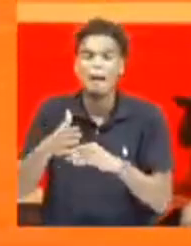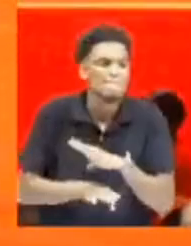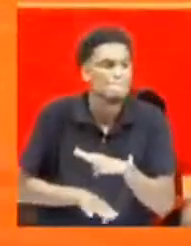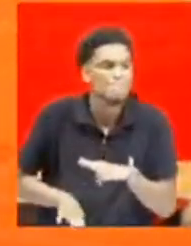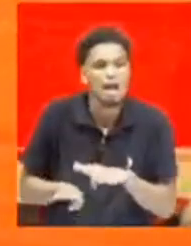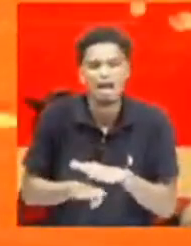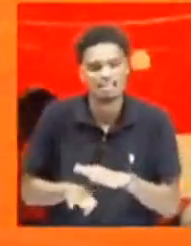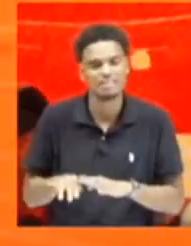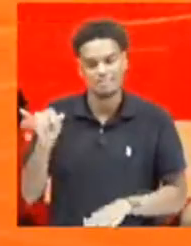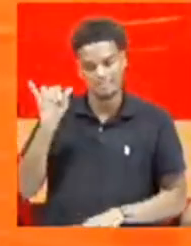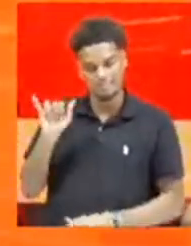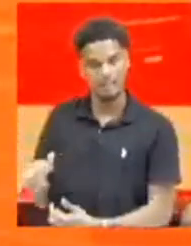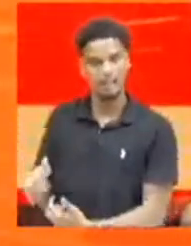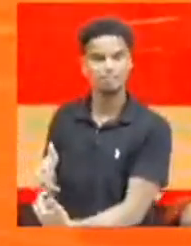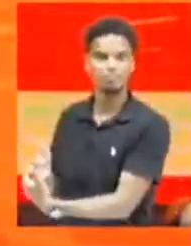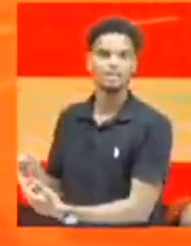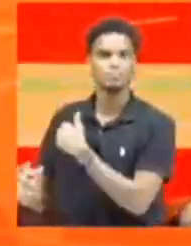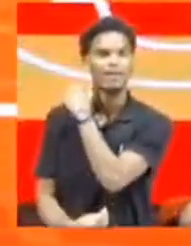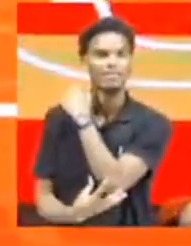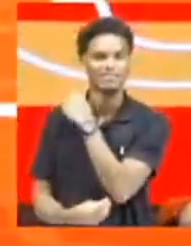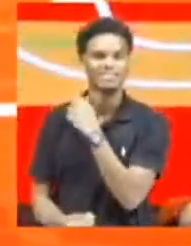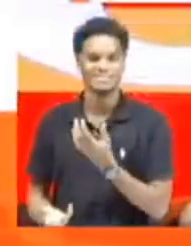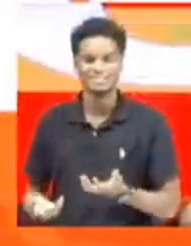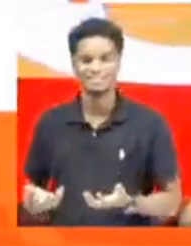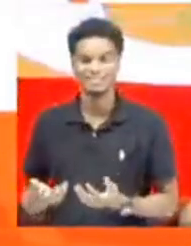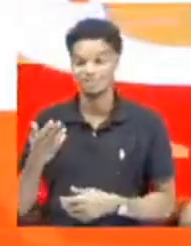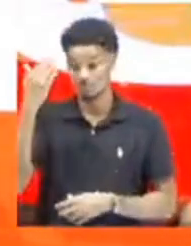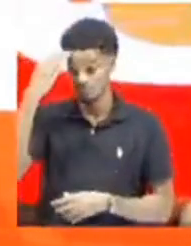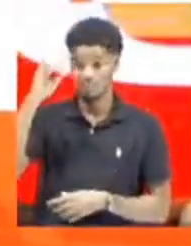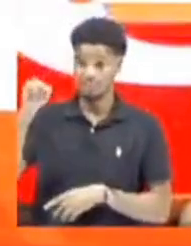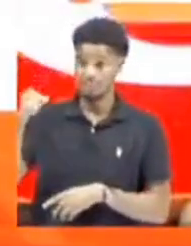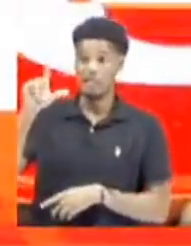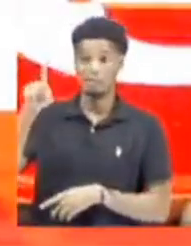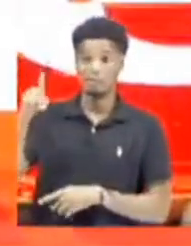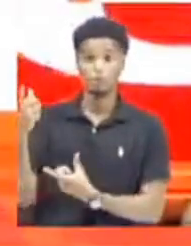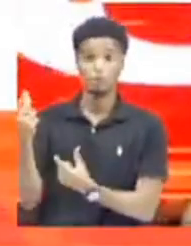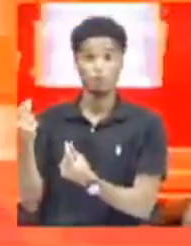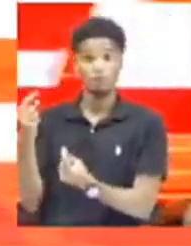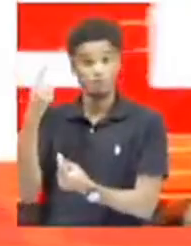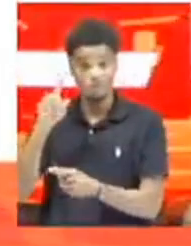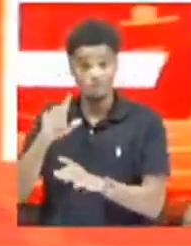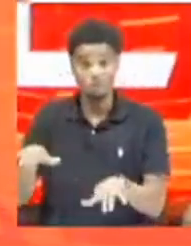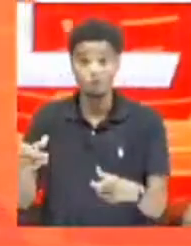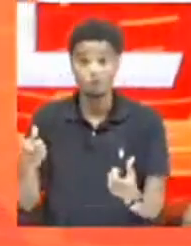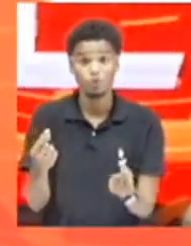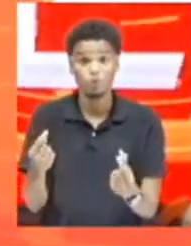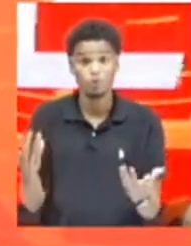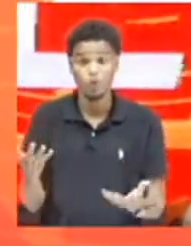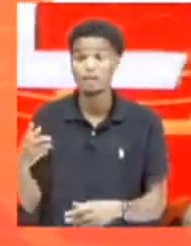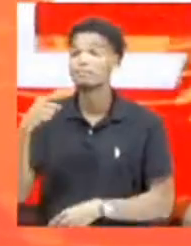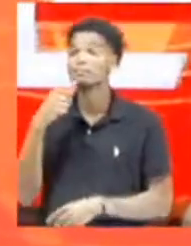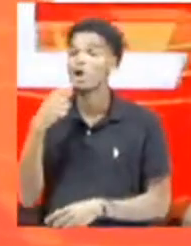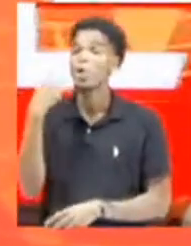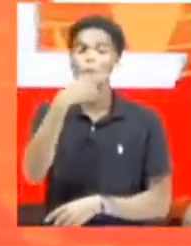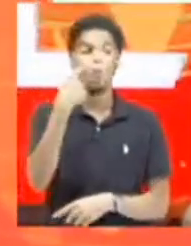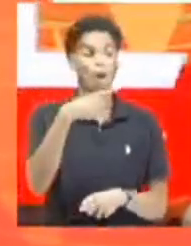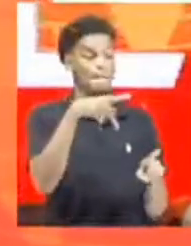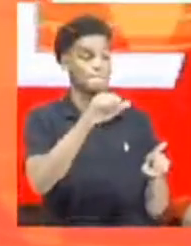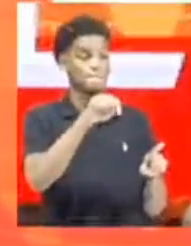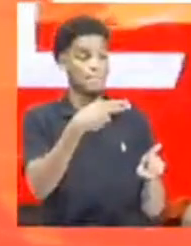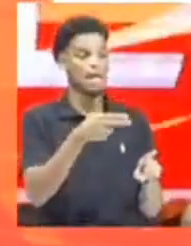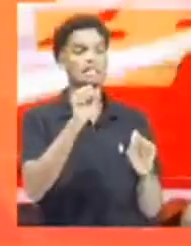You know what JLP have done to the children? Them say who the pan part can get the $180.